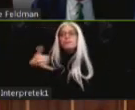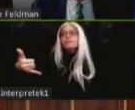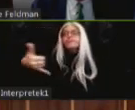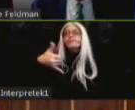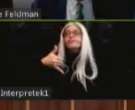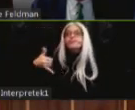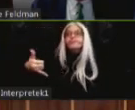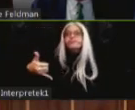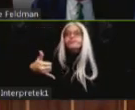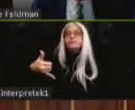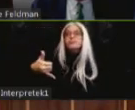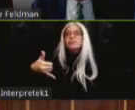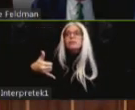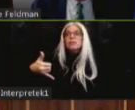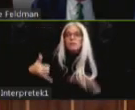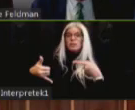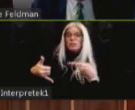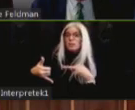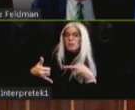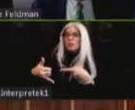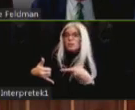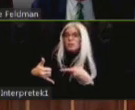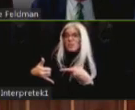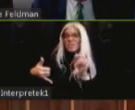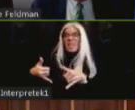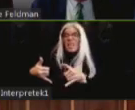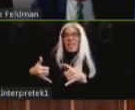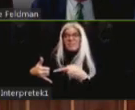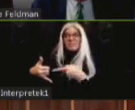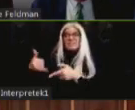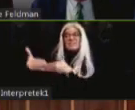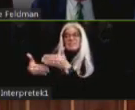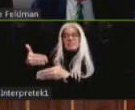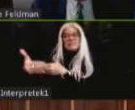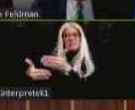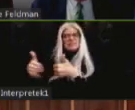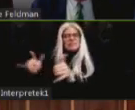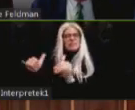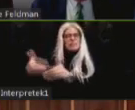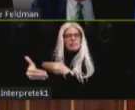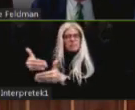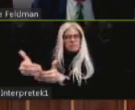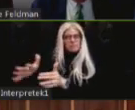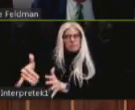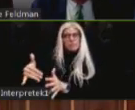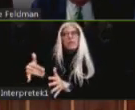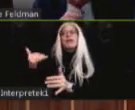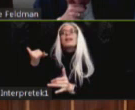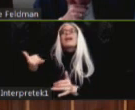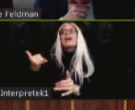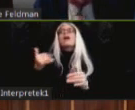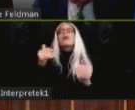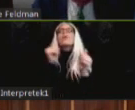that work is still underway. With regard to the retail establishments, the other